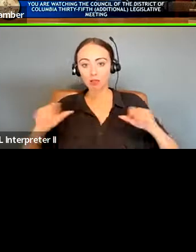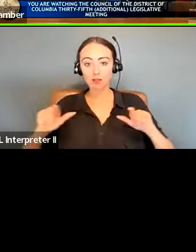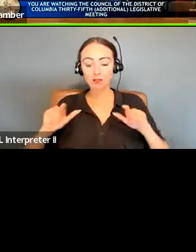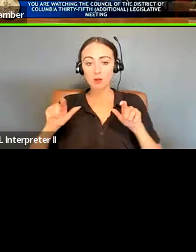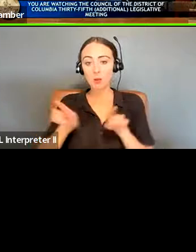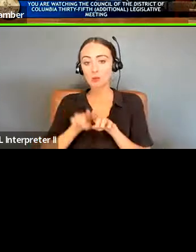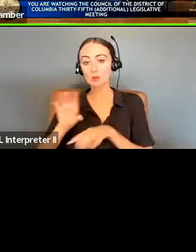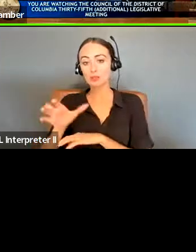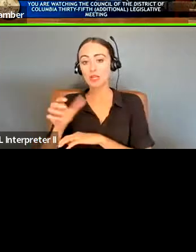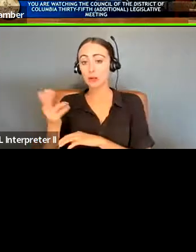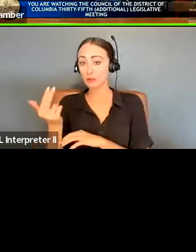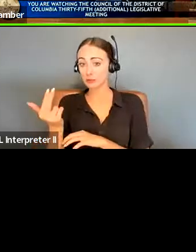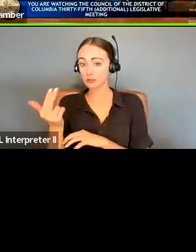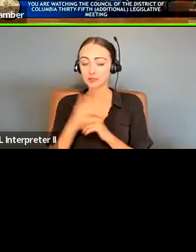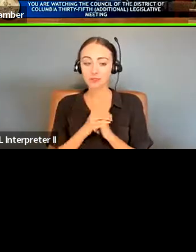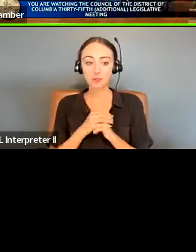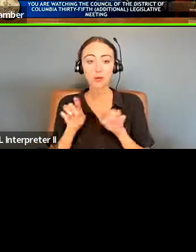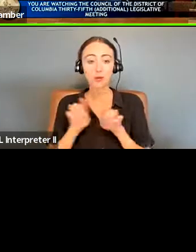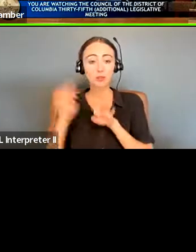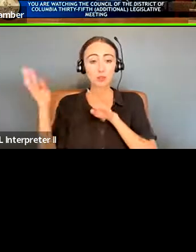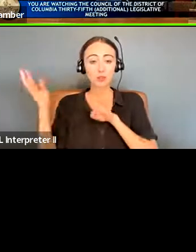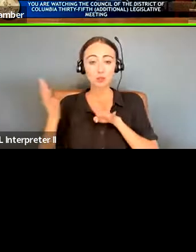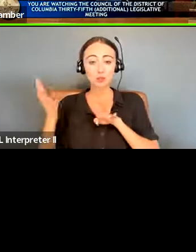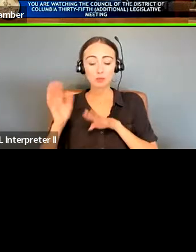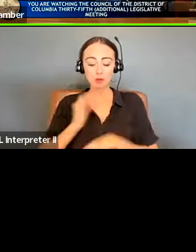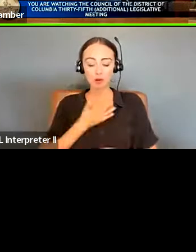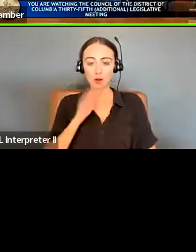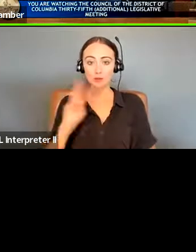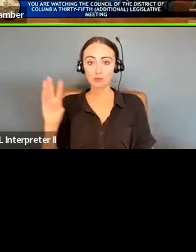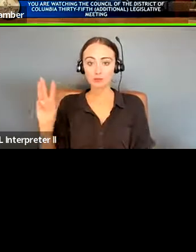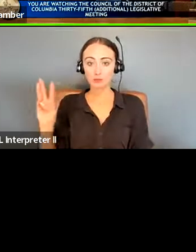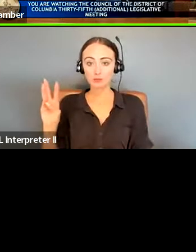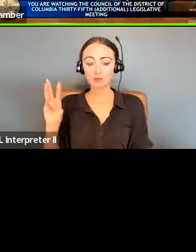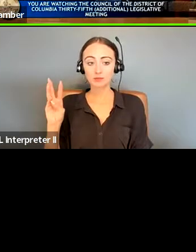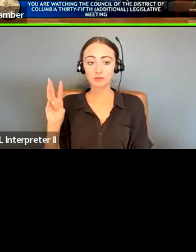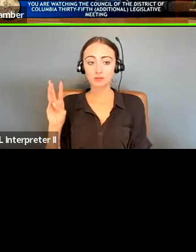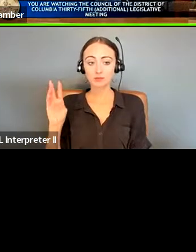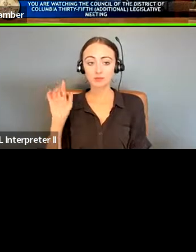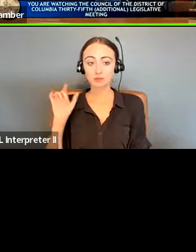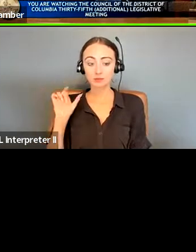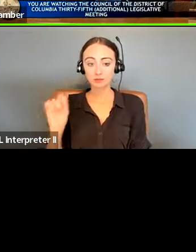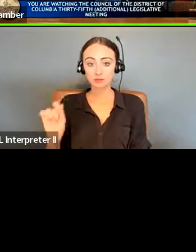13. And I believe it's also streaming on the council's website,